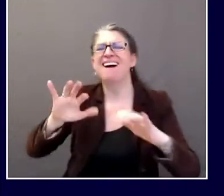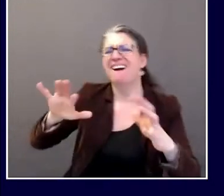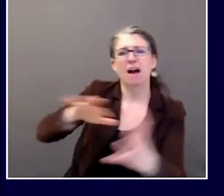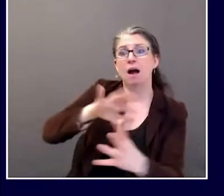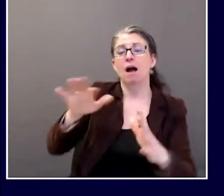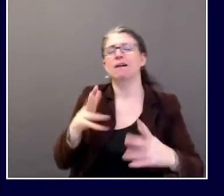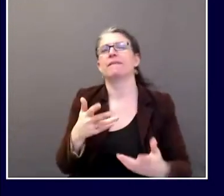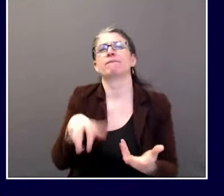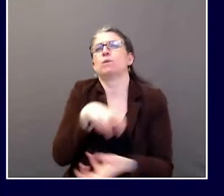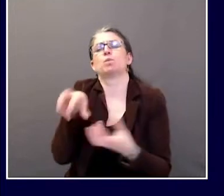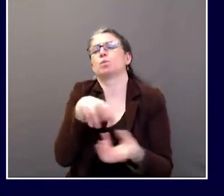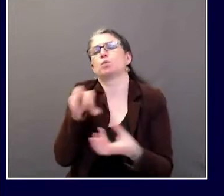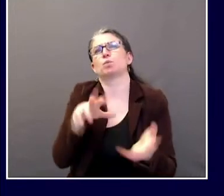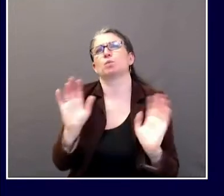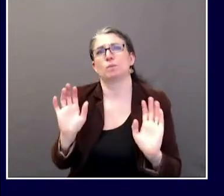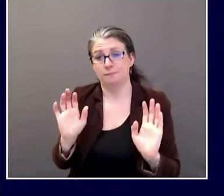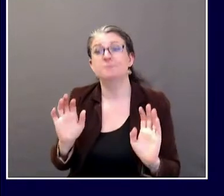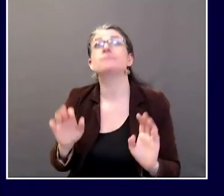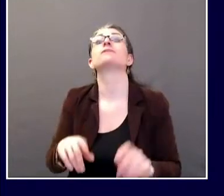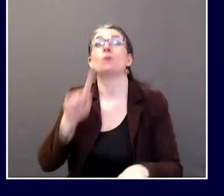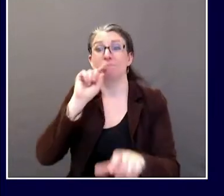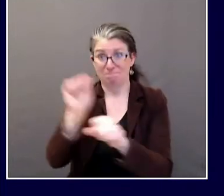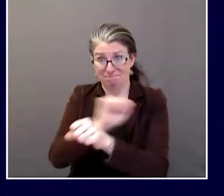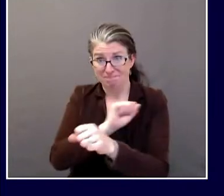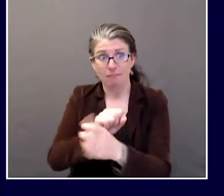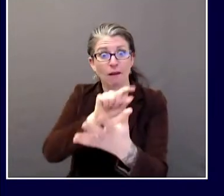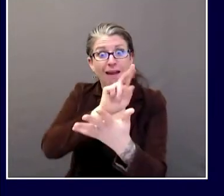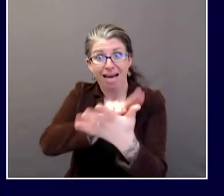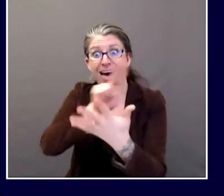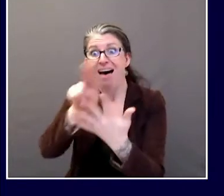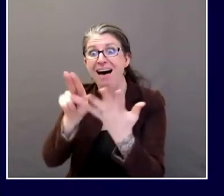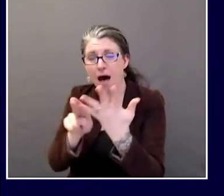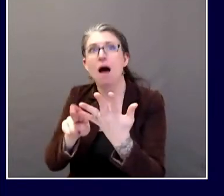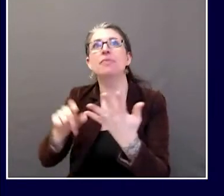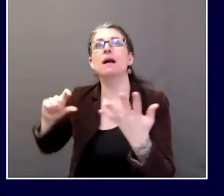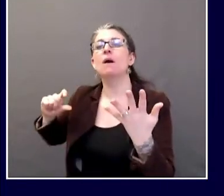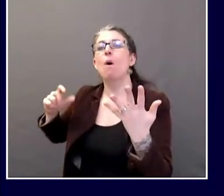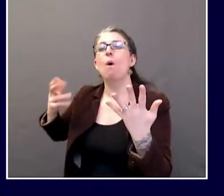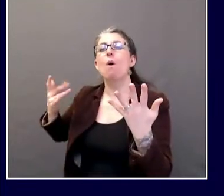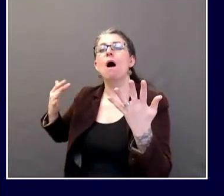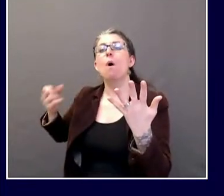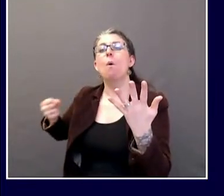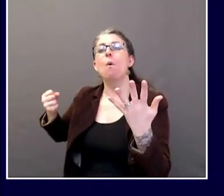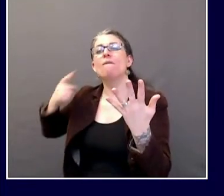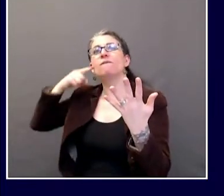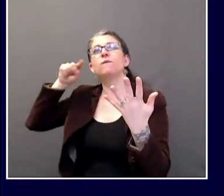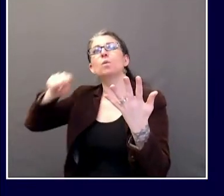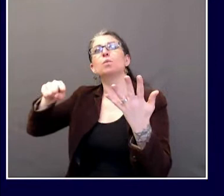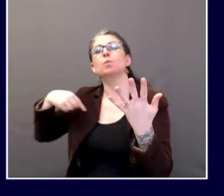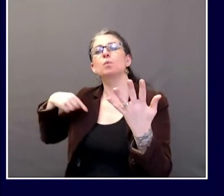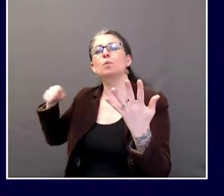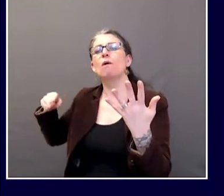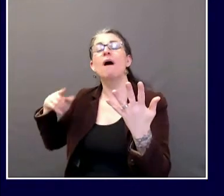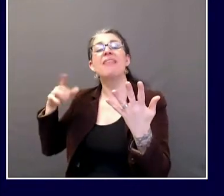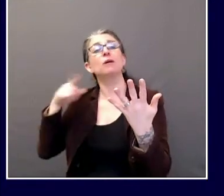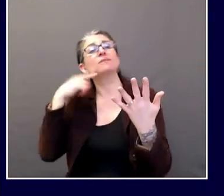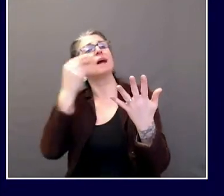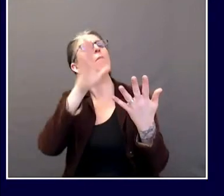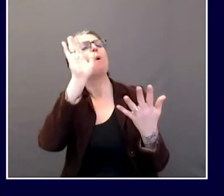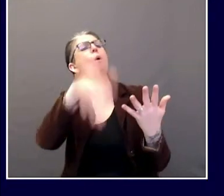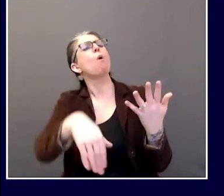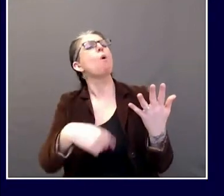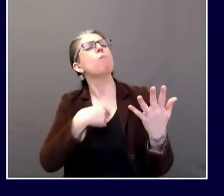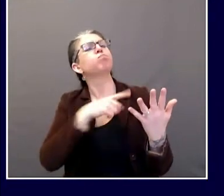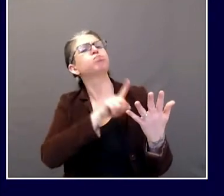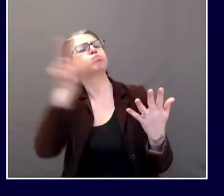place that's giving out the vaccine. So my ask for everyone is, please don't put yourself on multiple lists. Use your